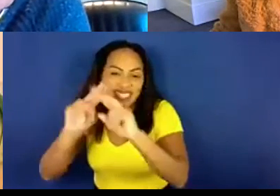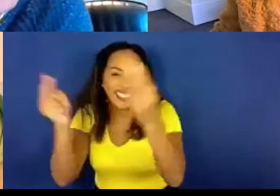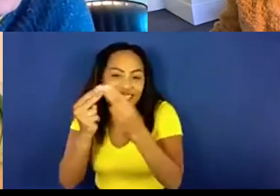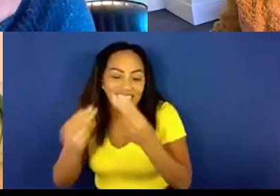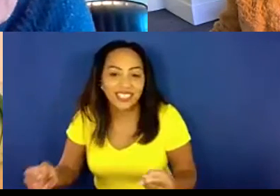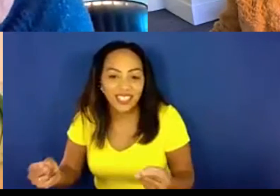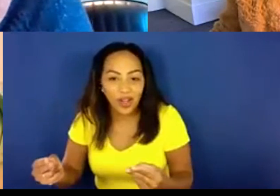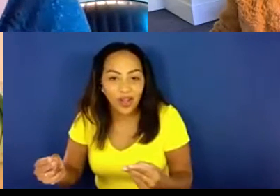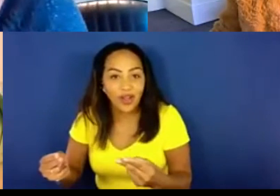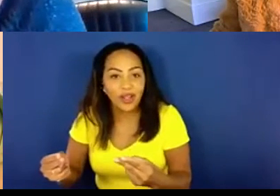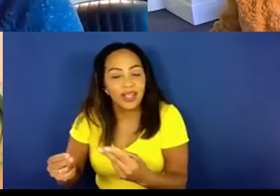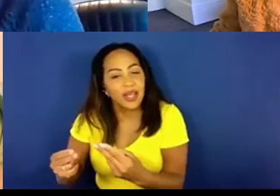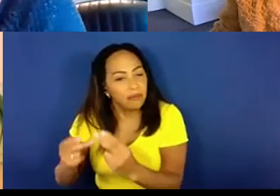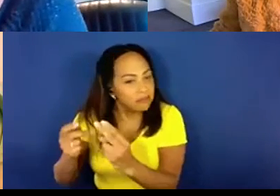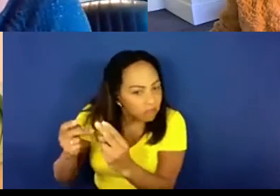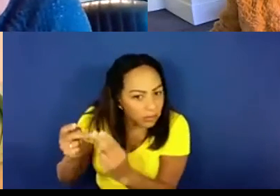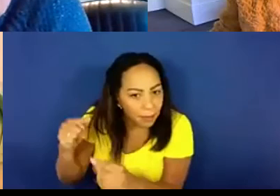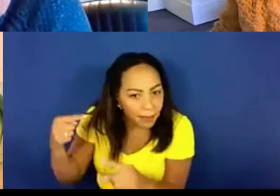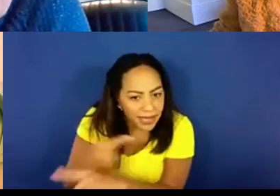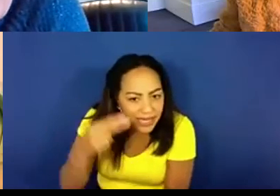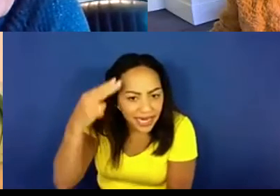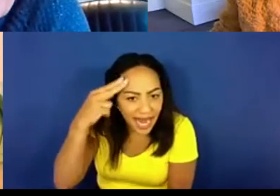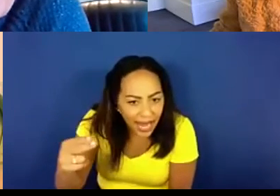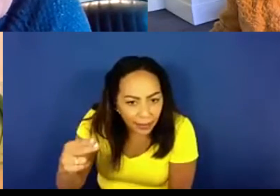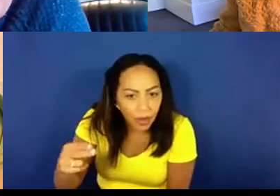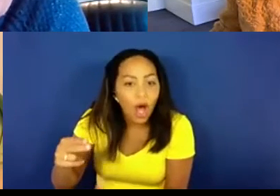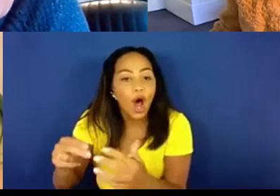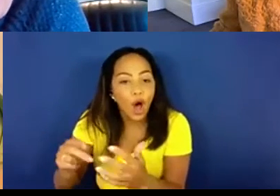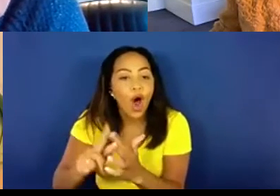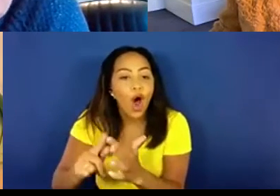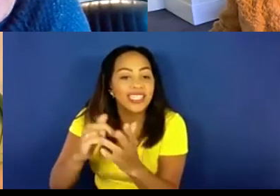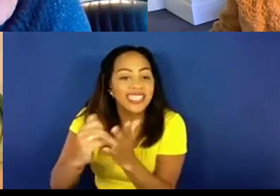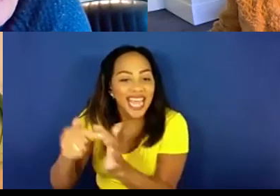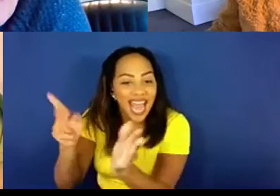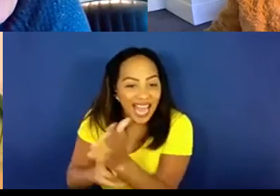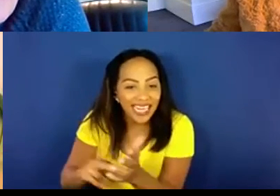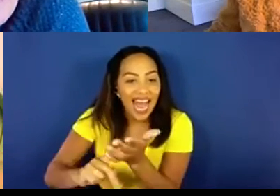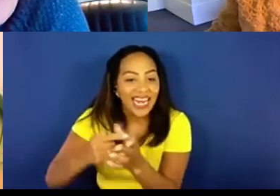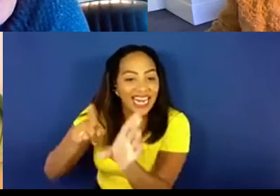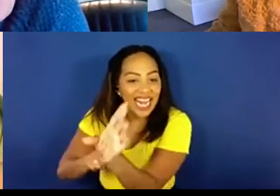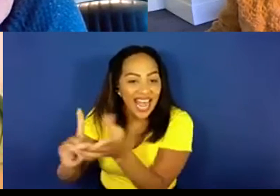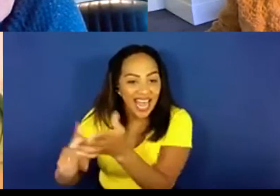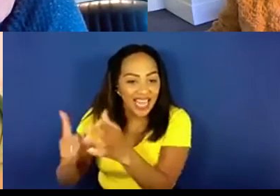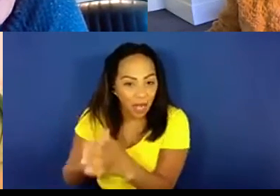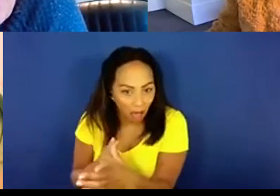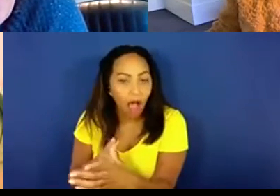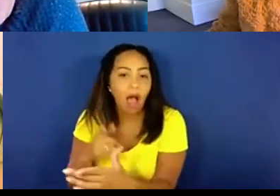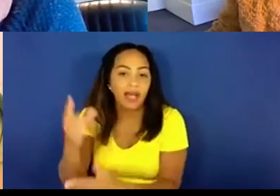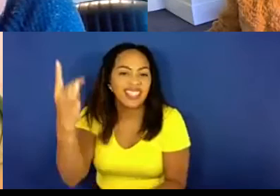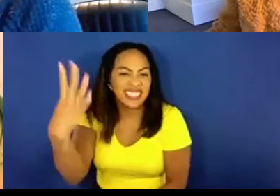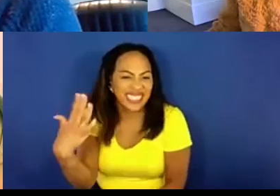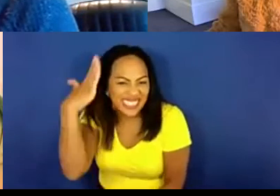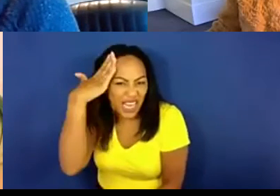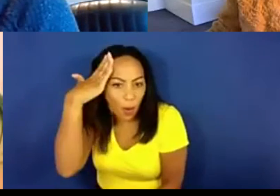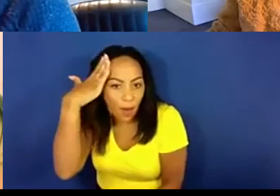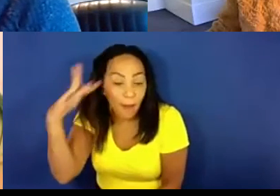a single mum. The God's House International project is really connecting well with people who